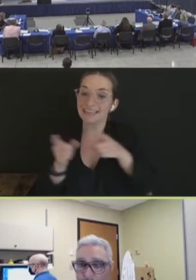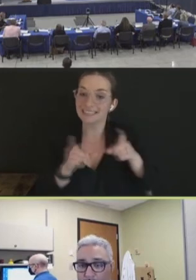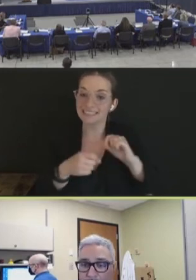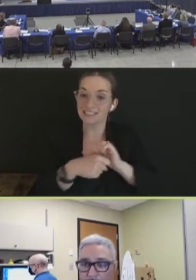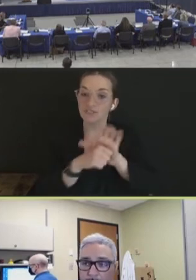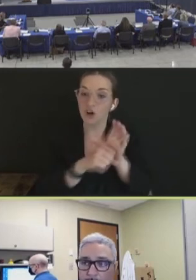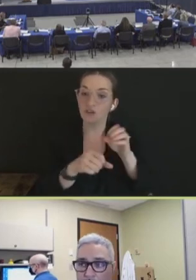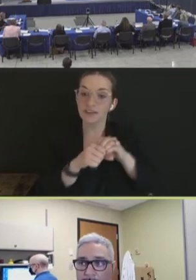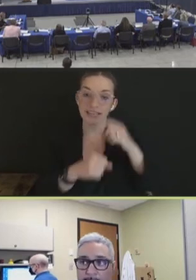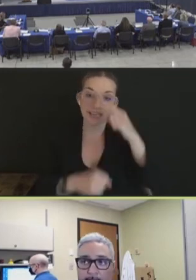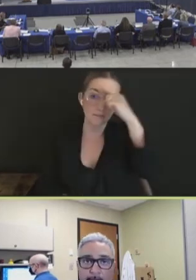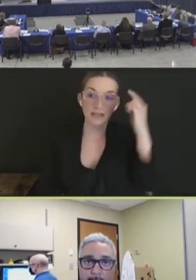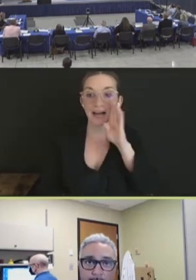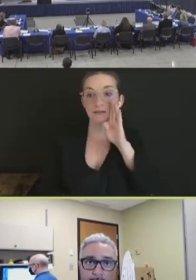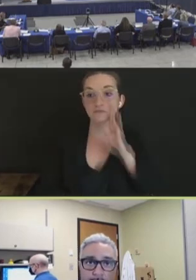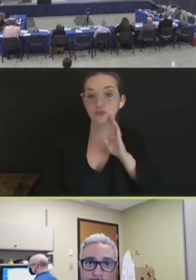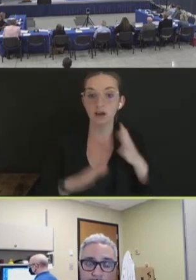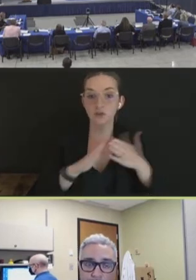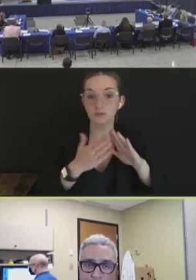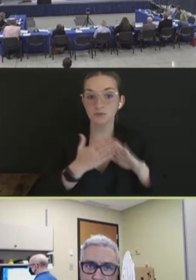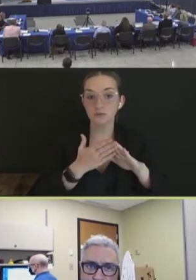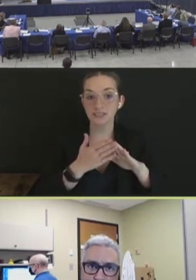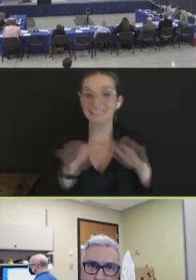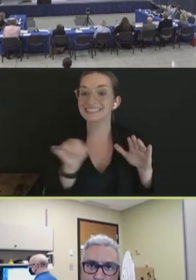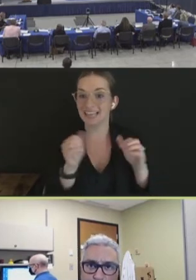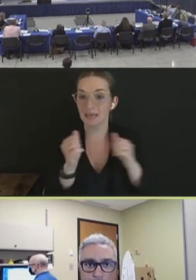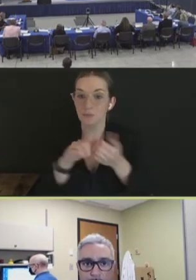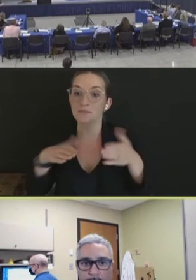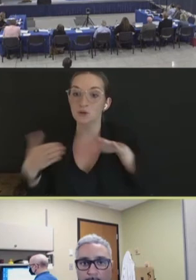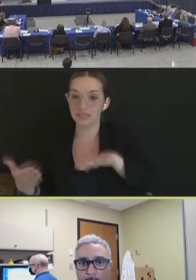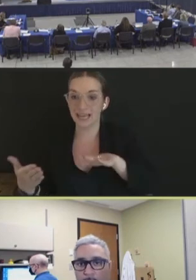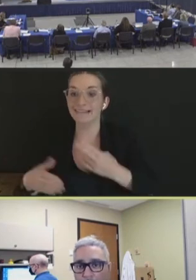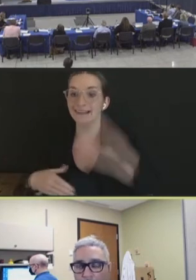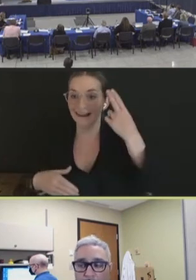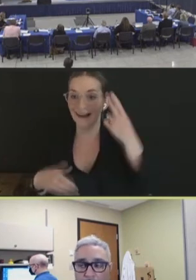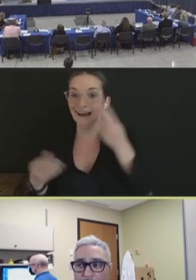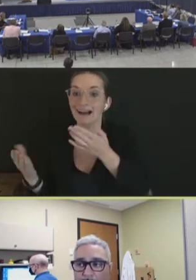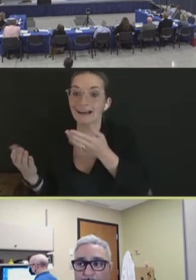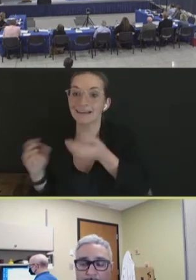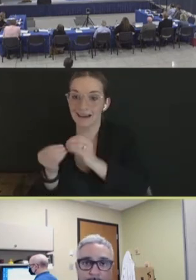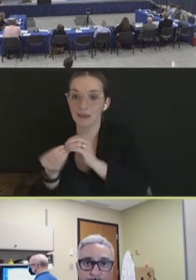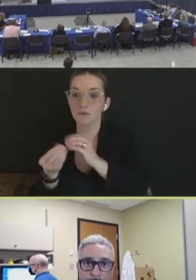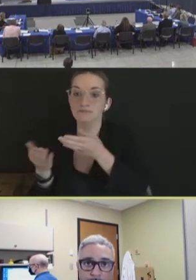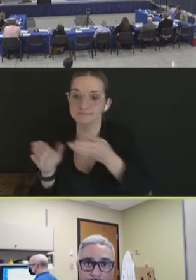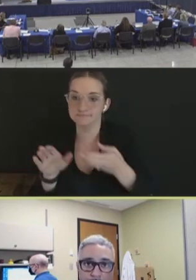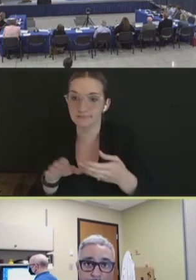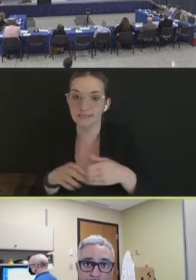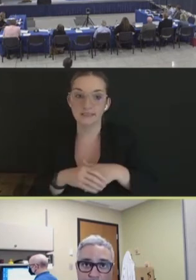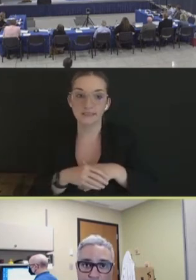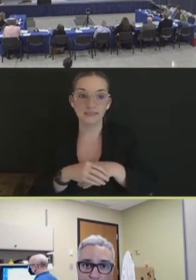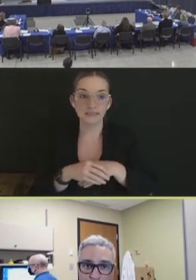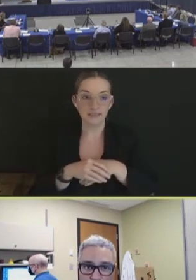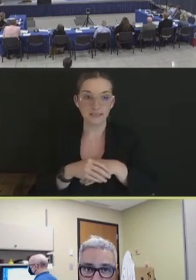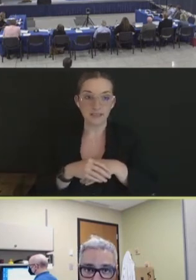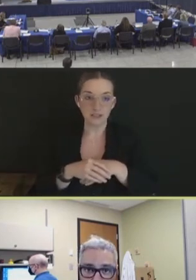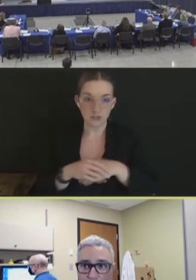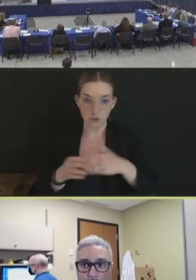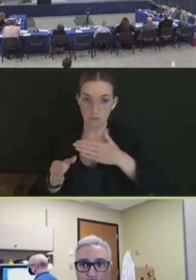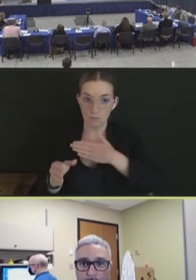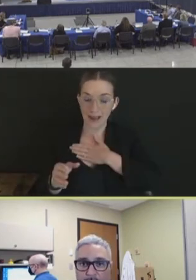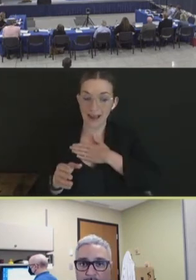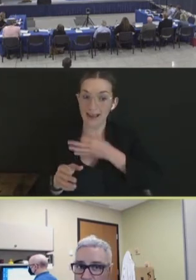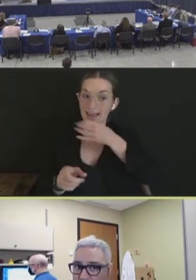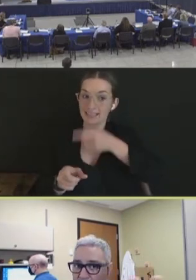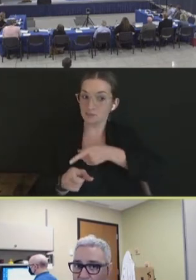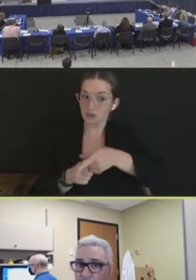as mortality on the right there. Next slide, please. Now, speaking to my expertise in occupational medicine, occupational health,